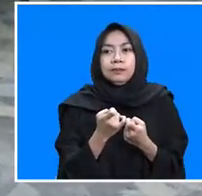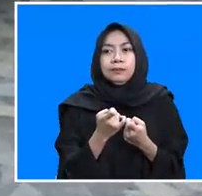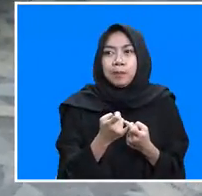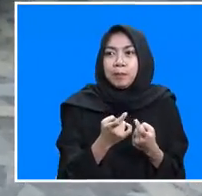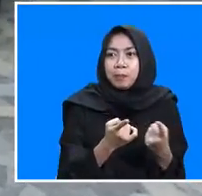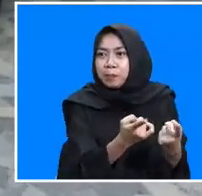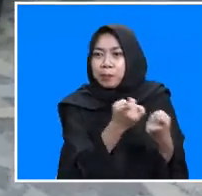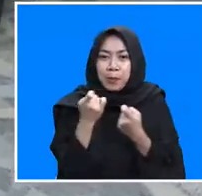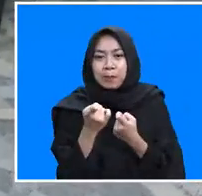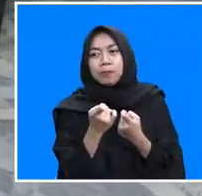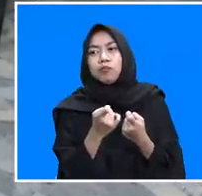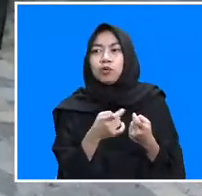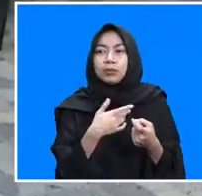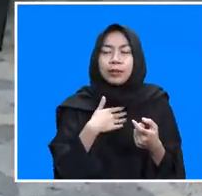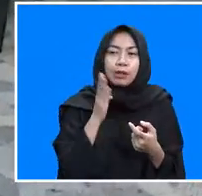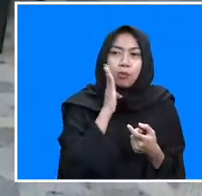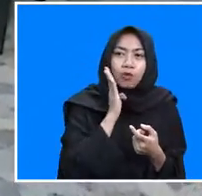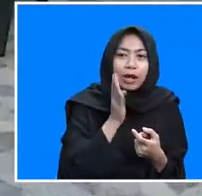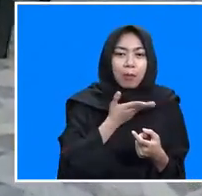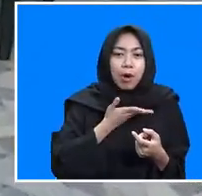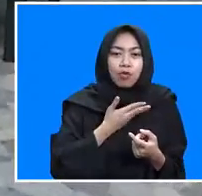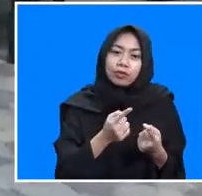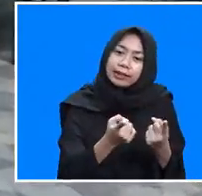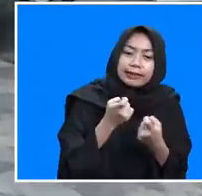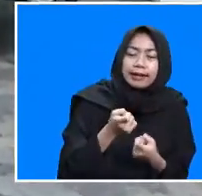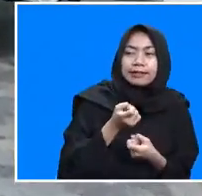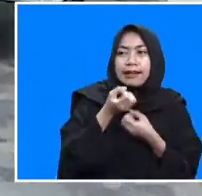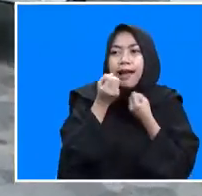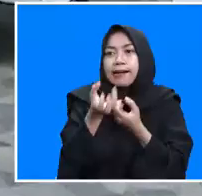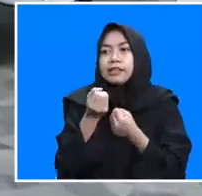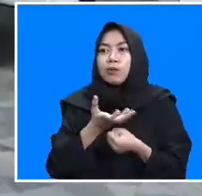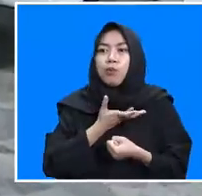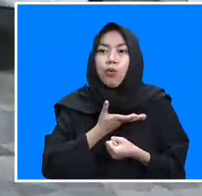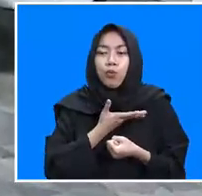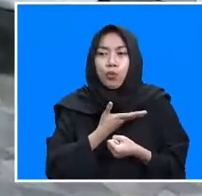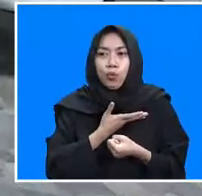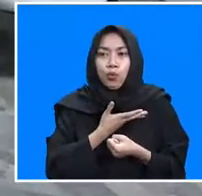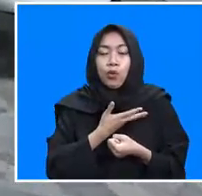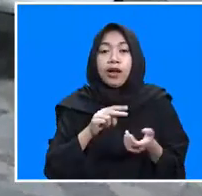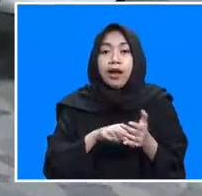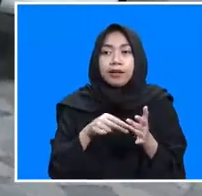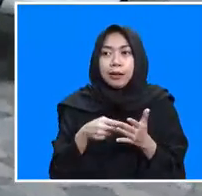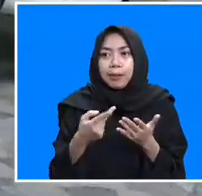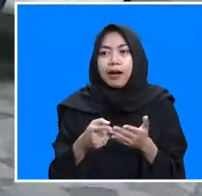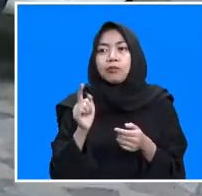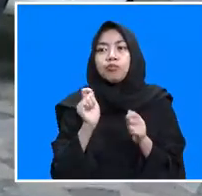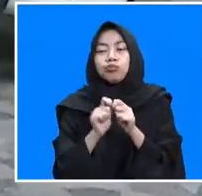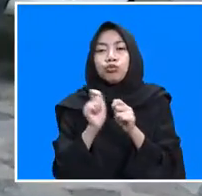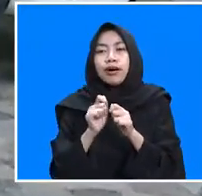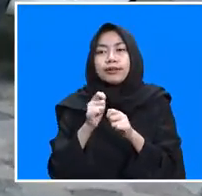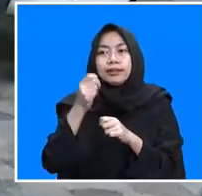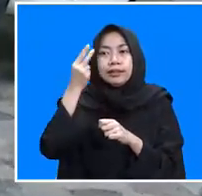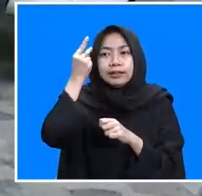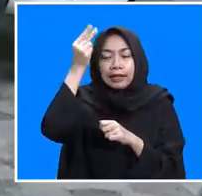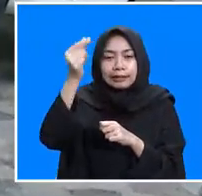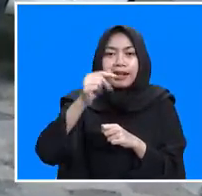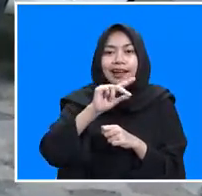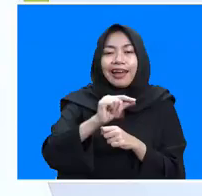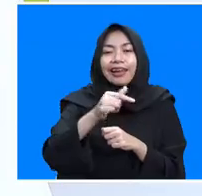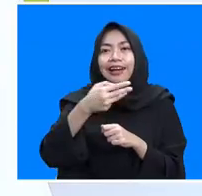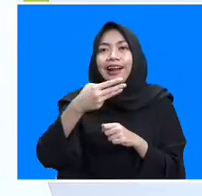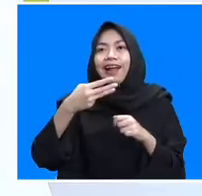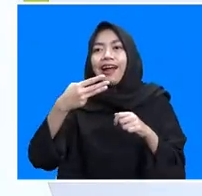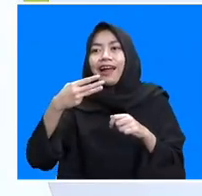identifying the best practice in terms of preparing teachers for the classroom. So there was a recommendation to establish a RTE Centre of